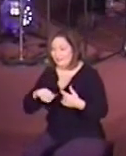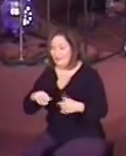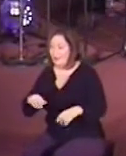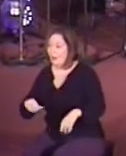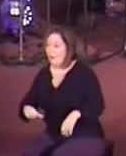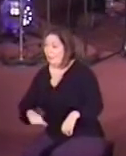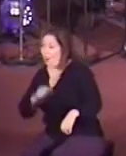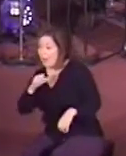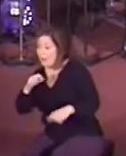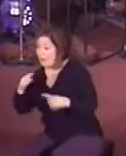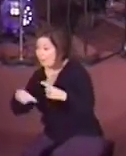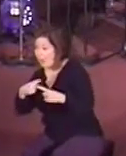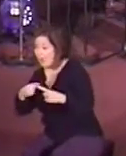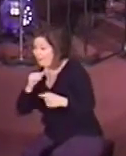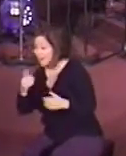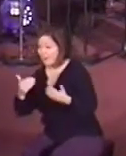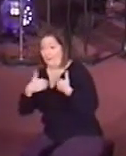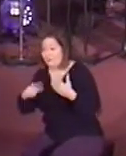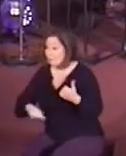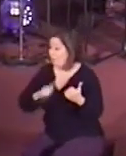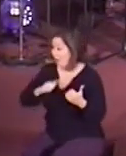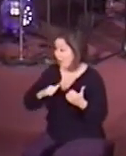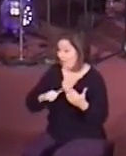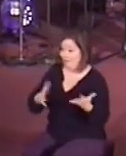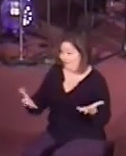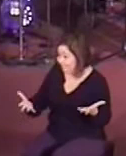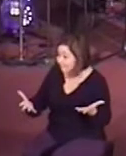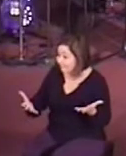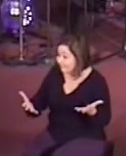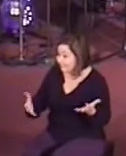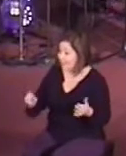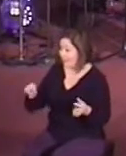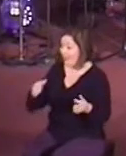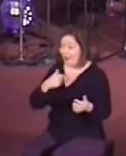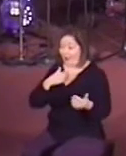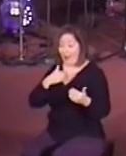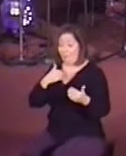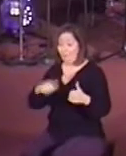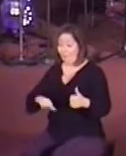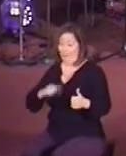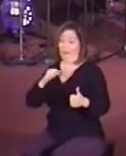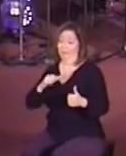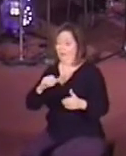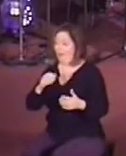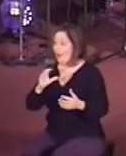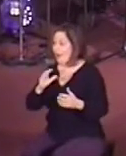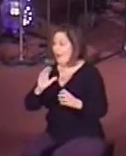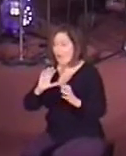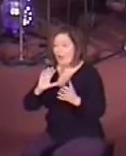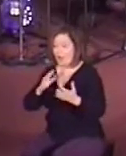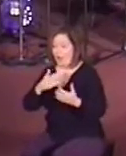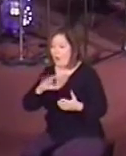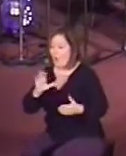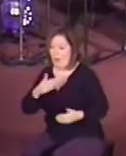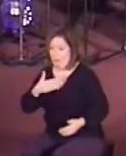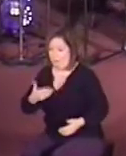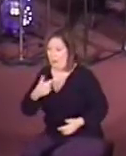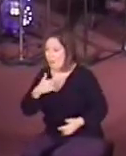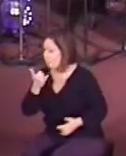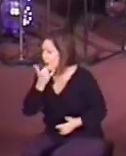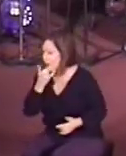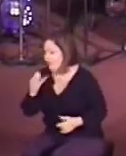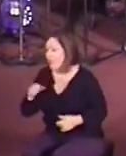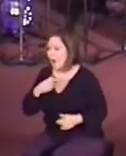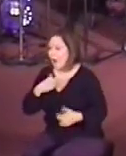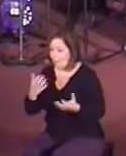look at moments in your life and say, yeah, I'm prideful. Yeah, I don't want to admit that I'm wrong. Yeah, I want to always be right.